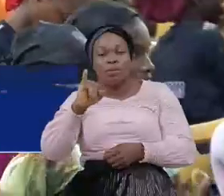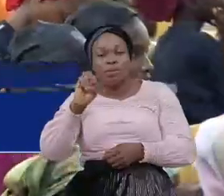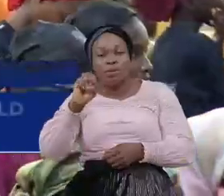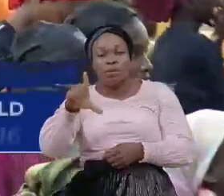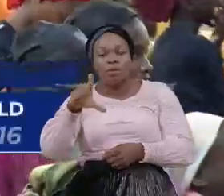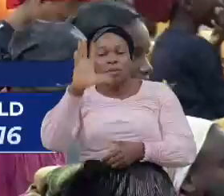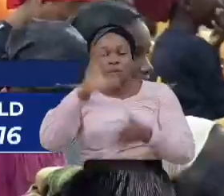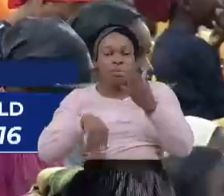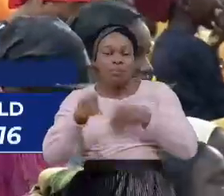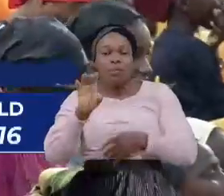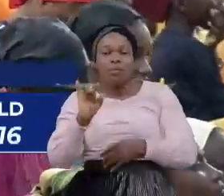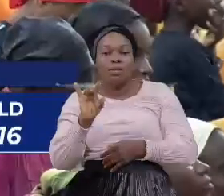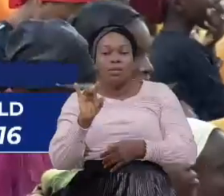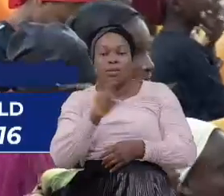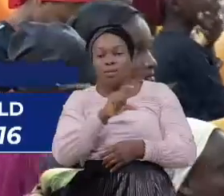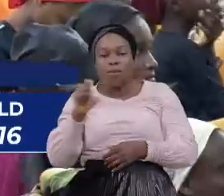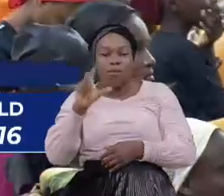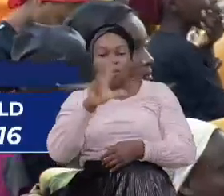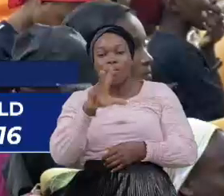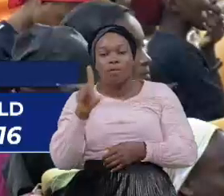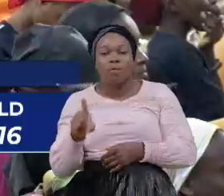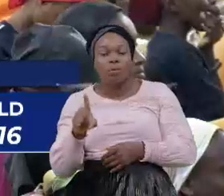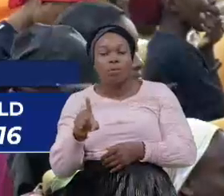18, verse 31. Ezekiel